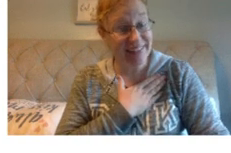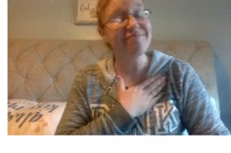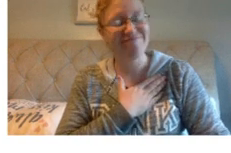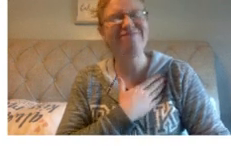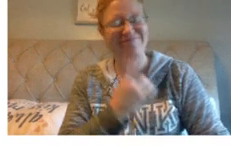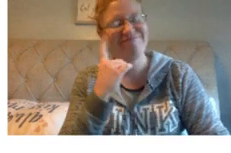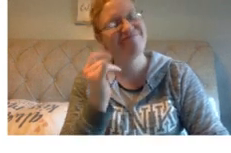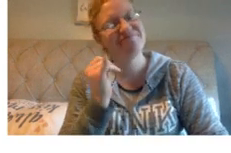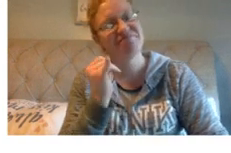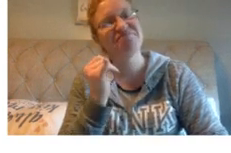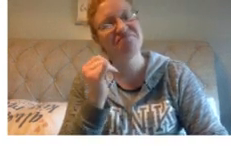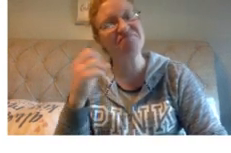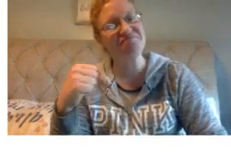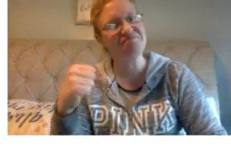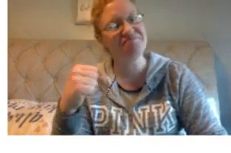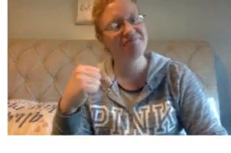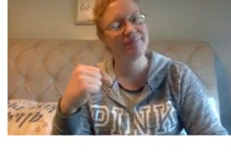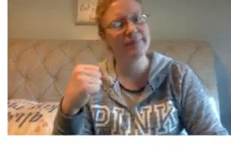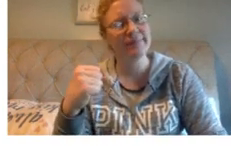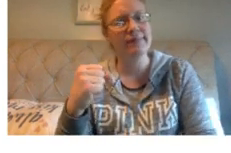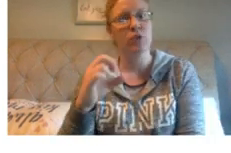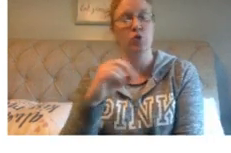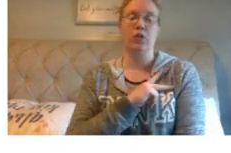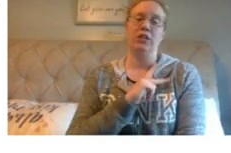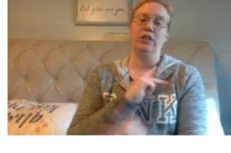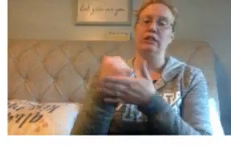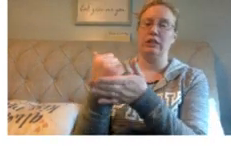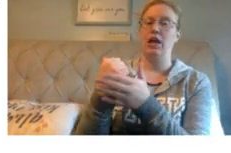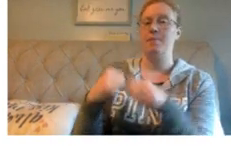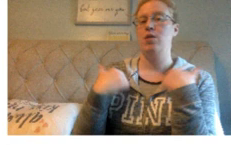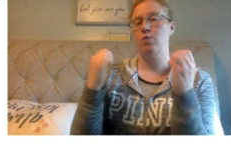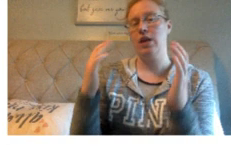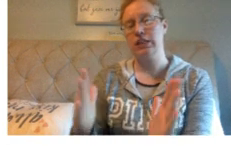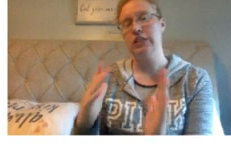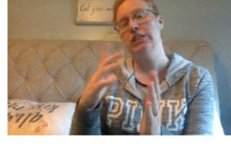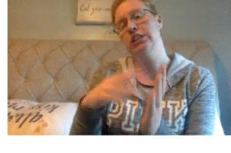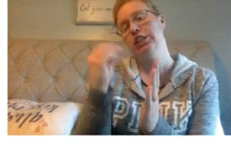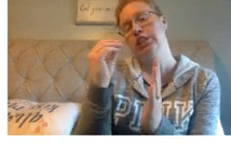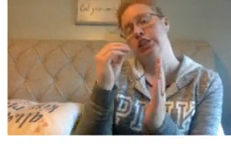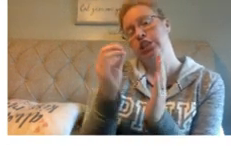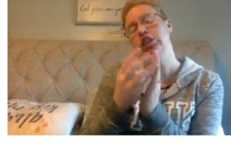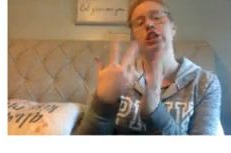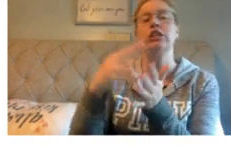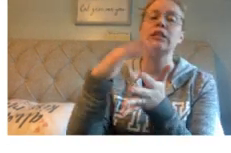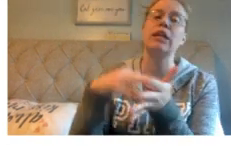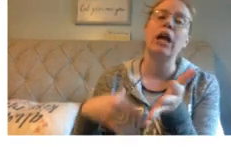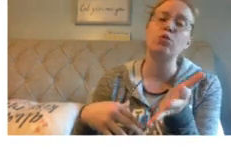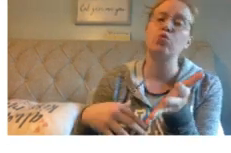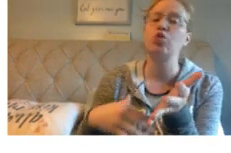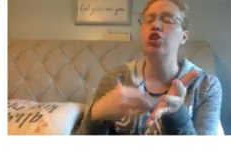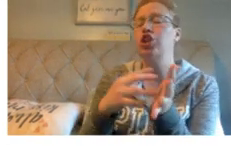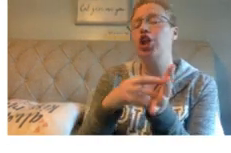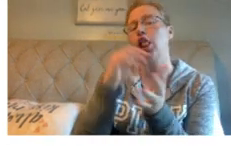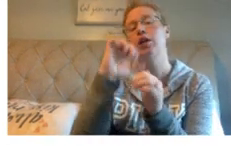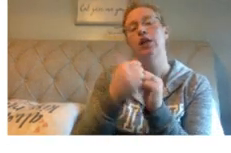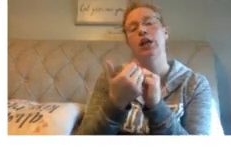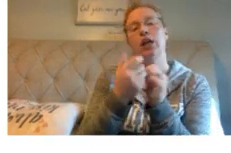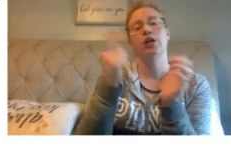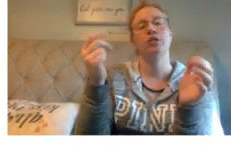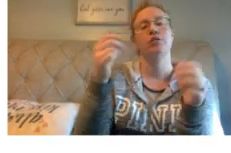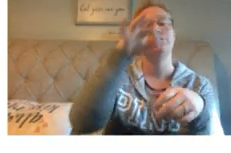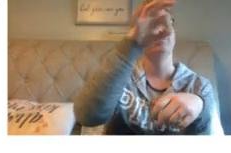I think so too. She does. So Keisha's helping the residents. She's learning her schedule. She learns how to